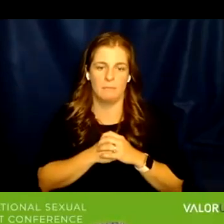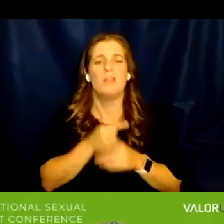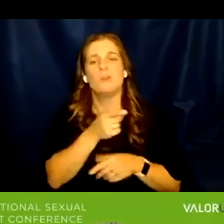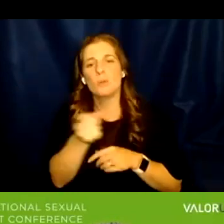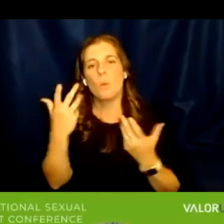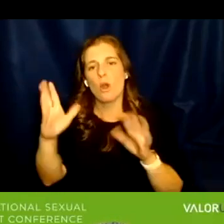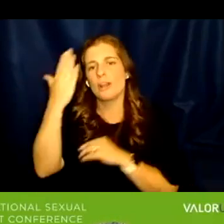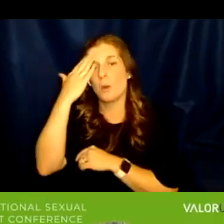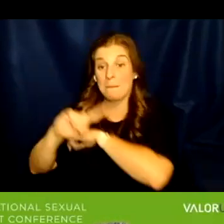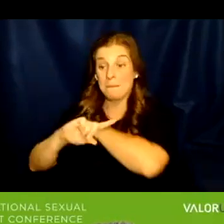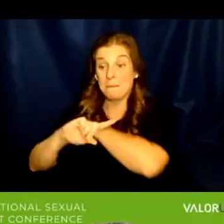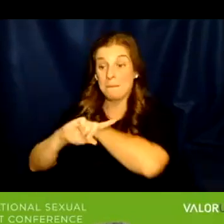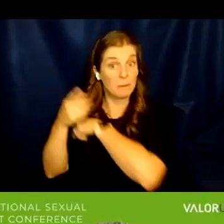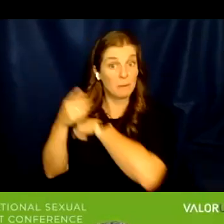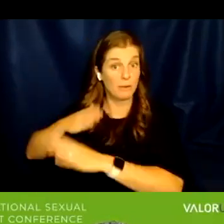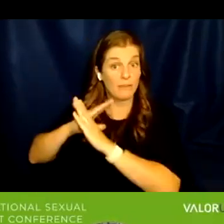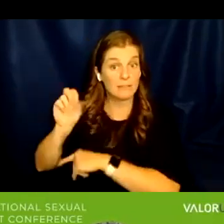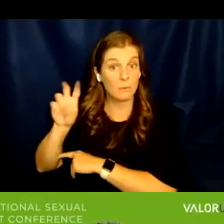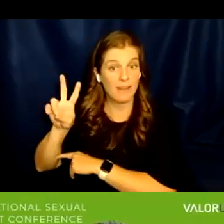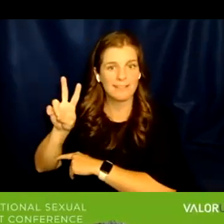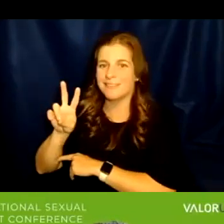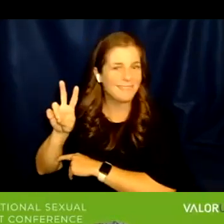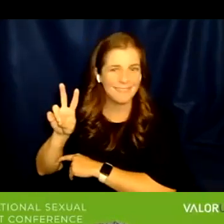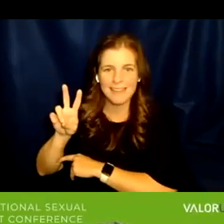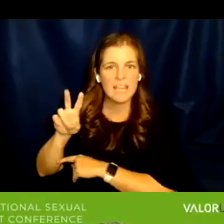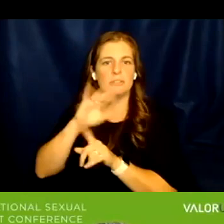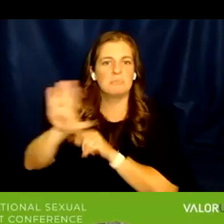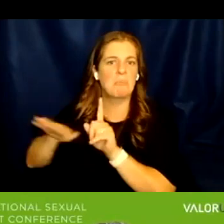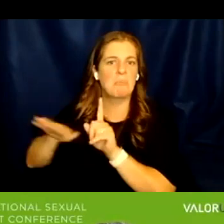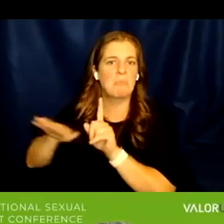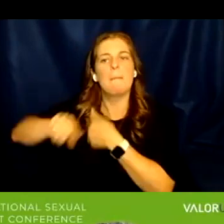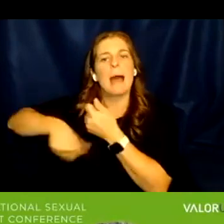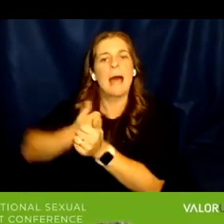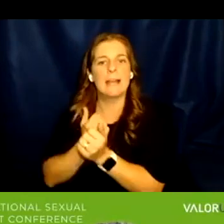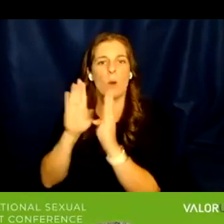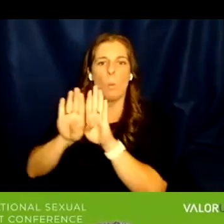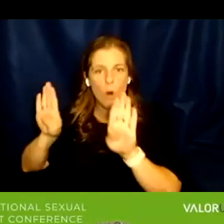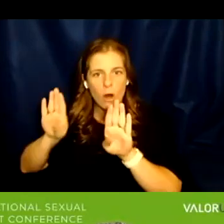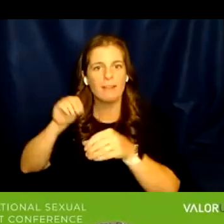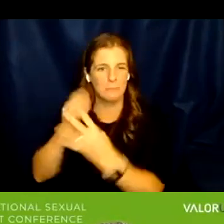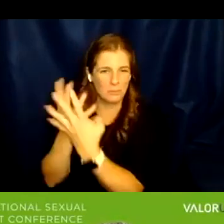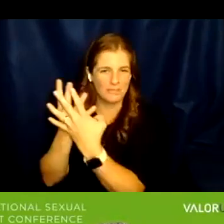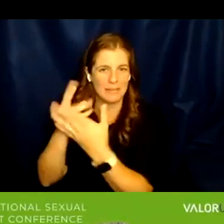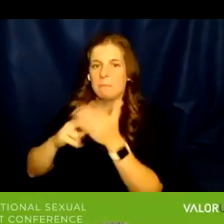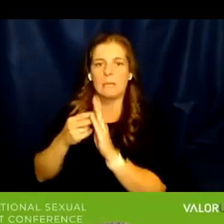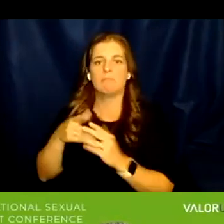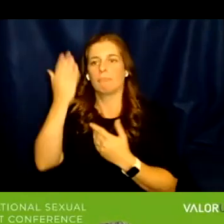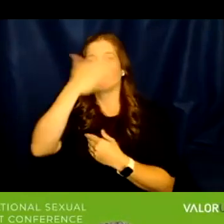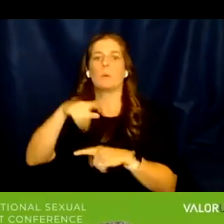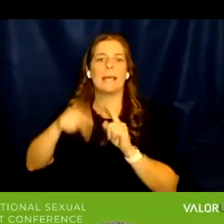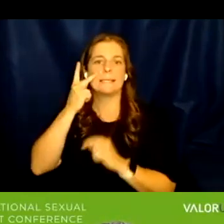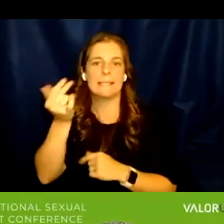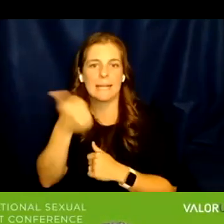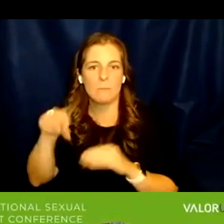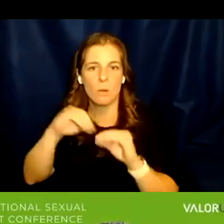prevent sexual violence. It only moves it behind prison walls where we can't see it. That criminalization doesn't equal accountability.